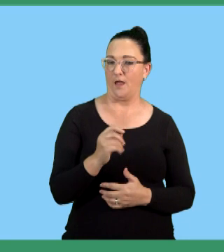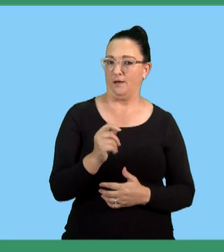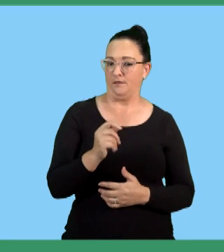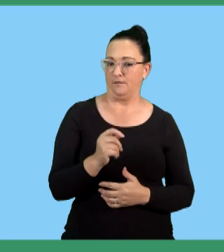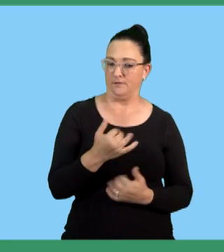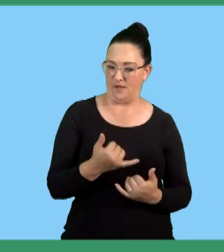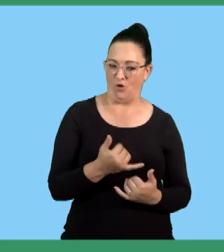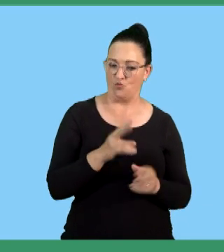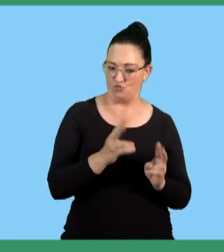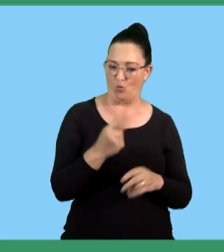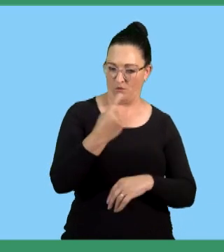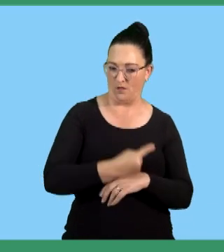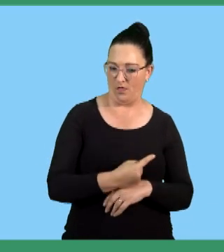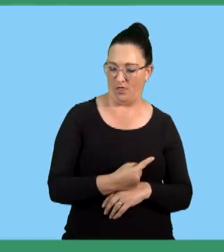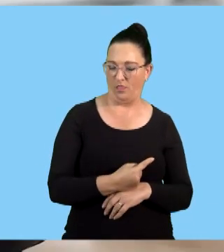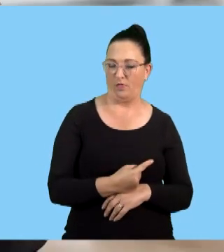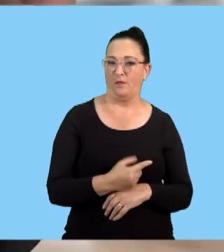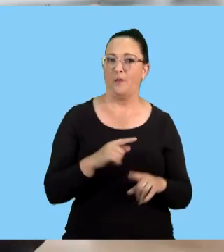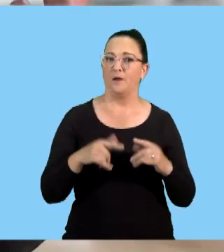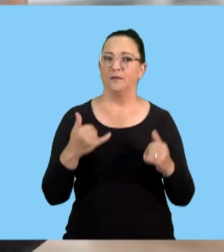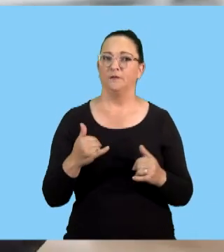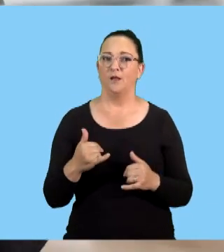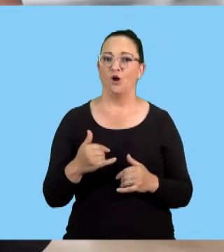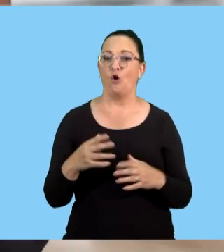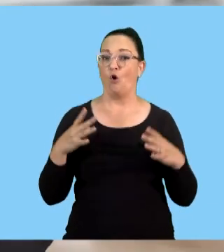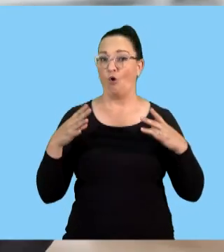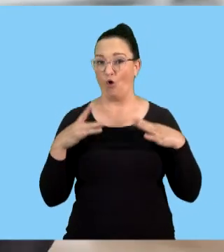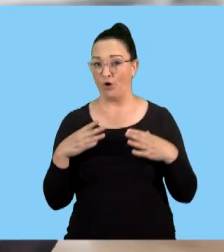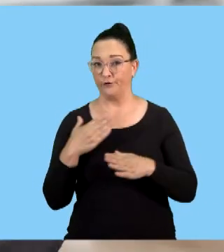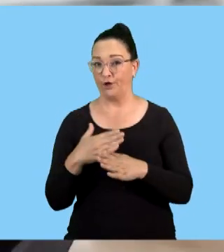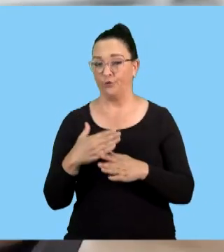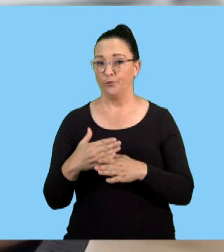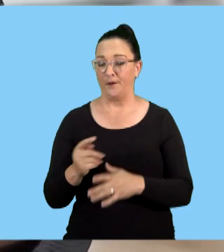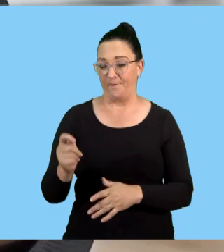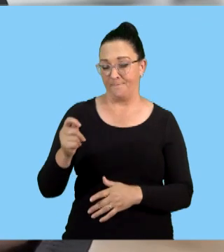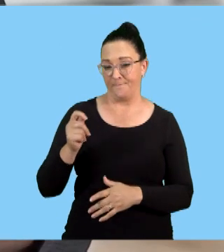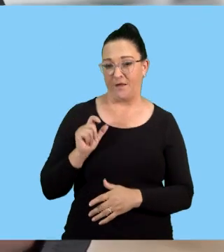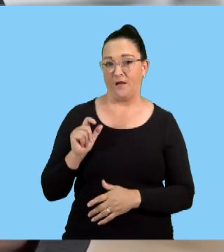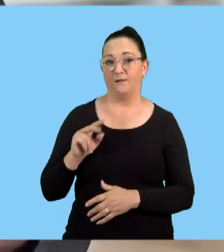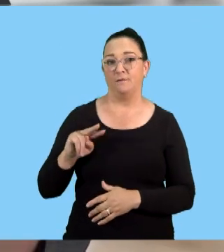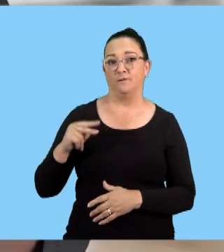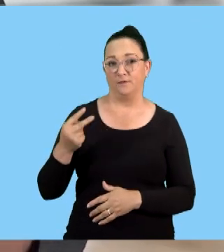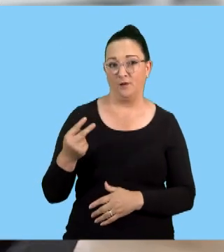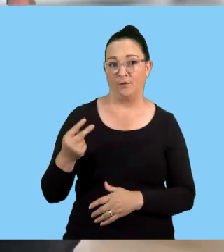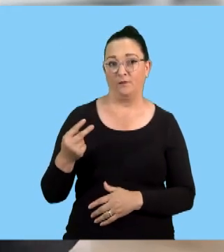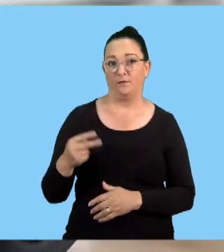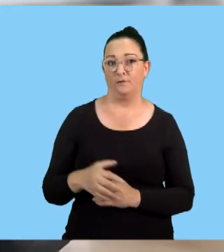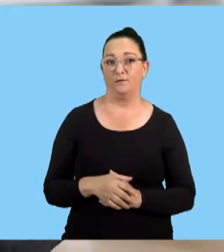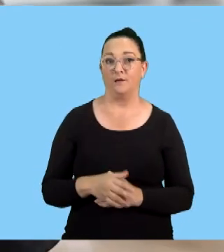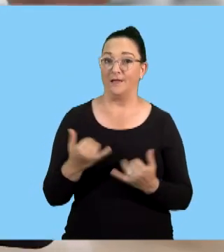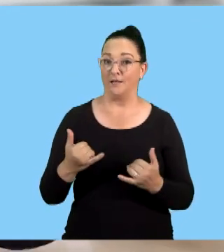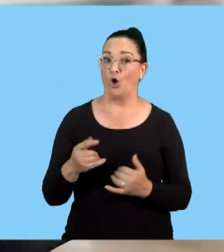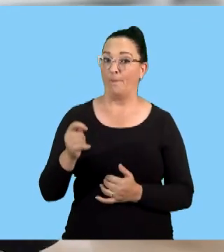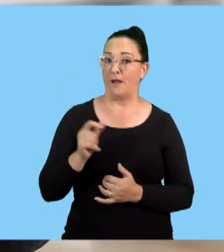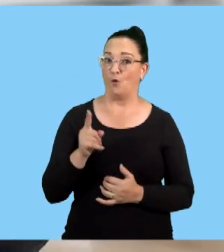day, but if it's a double, on a normal day, you're getting 100 Rand. But if you're going to work on a public holidays, it's no longer going